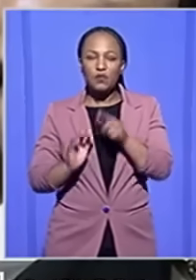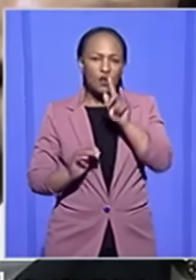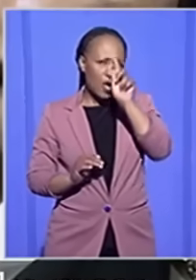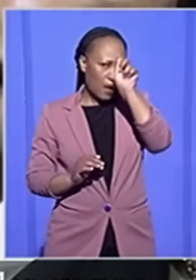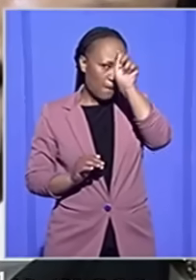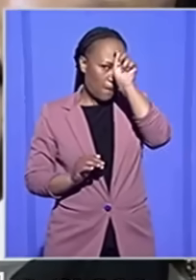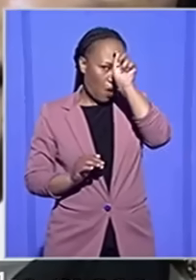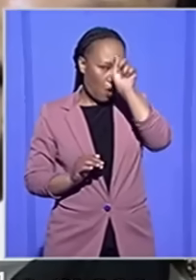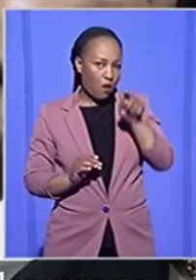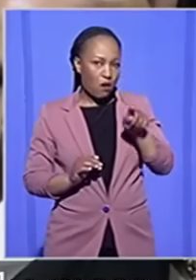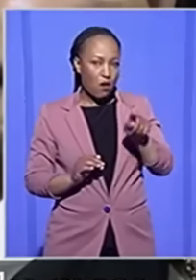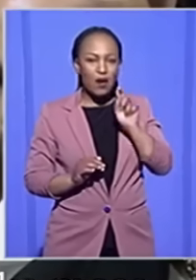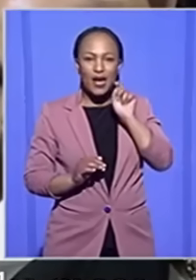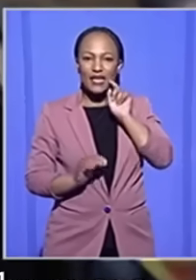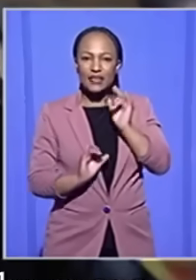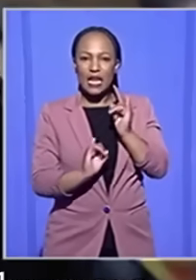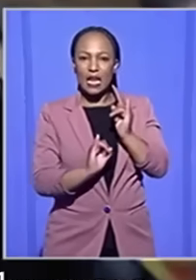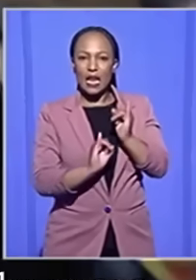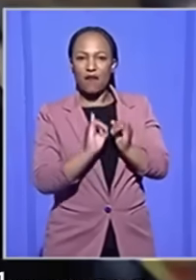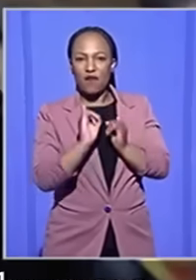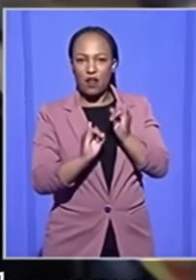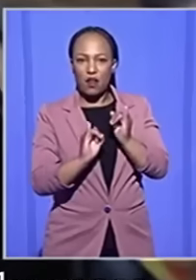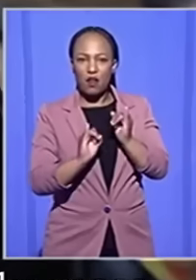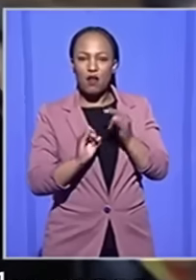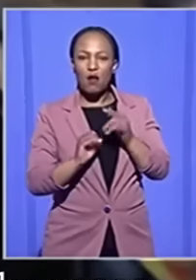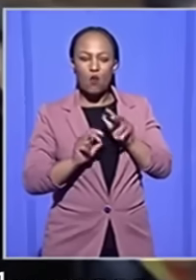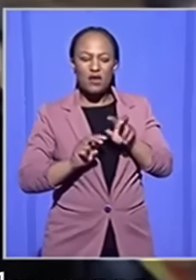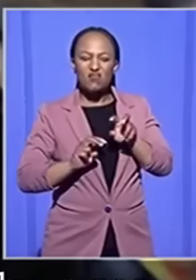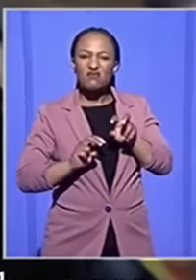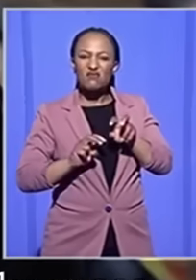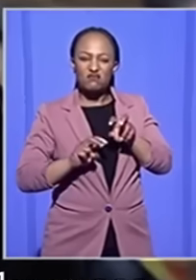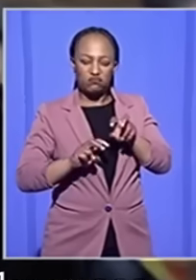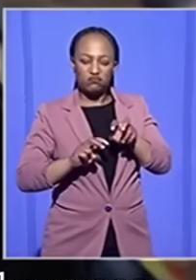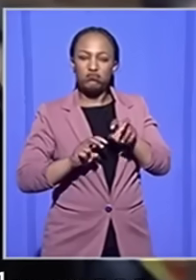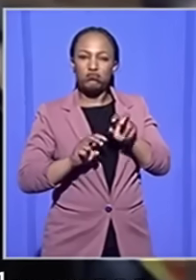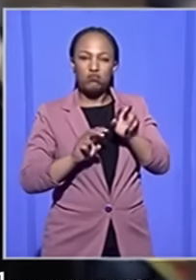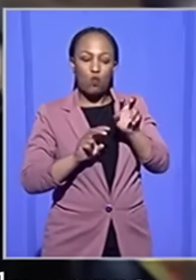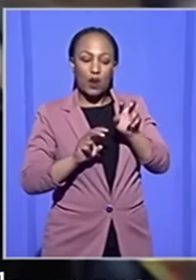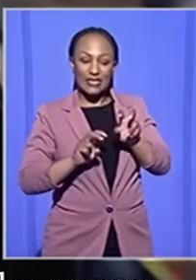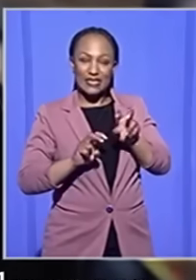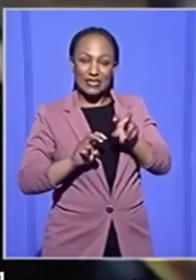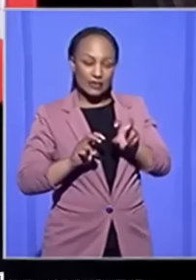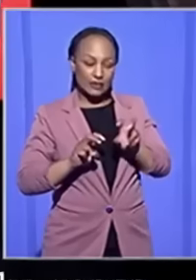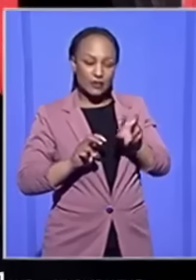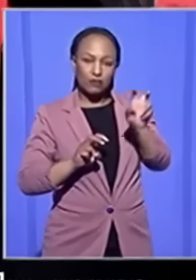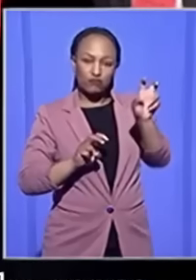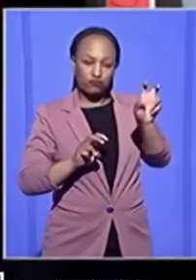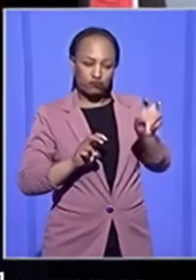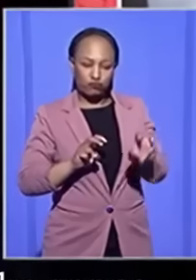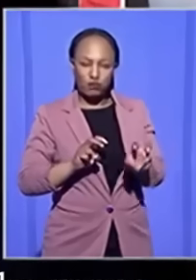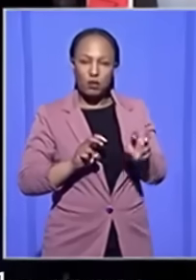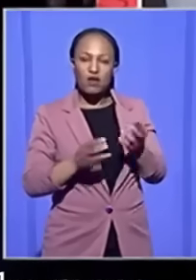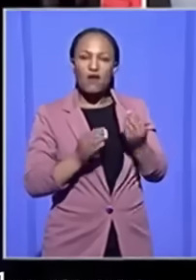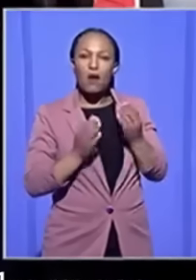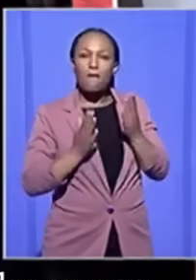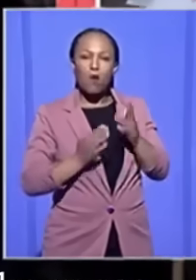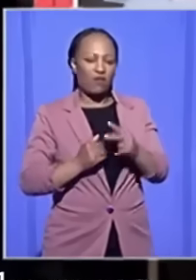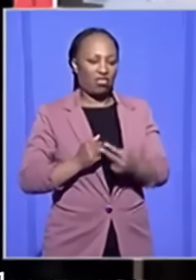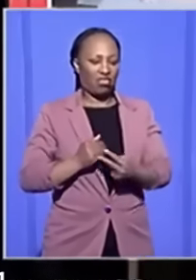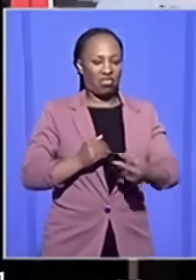wa dingwaga di le 11 se fitlhetswe mo ditepising tsa kwa nnang gone ka dintho mo thamong le mo